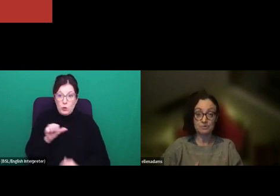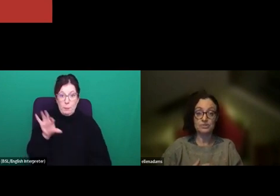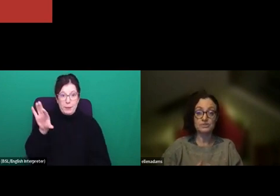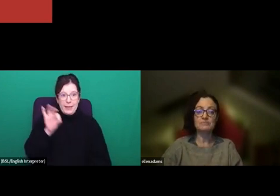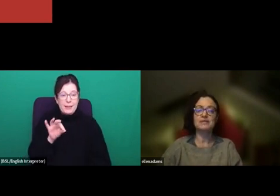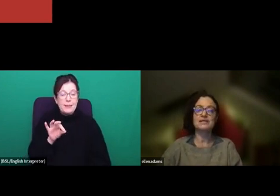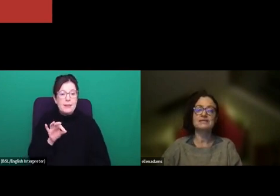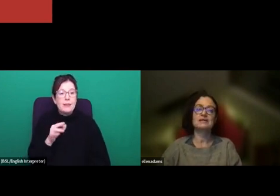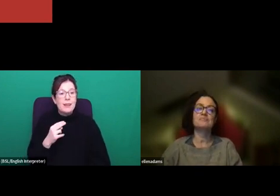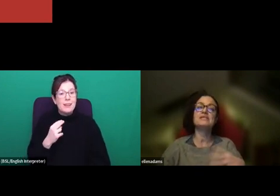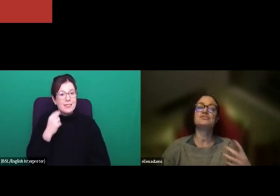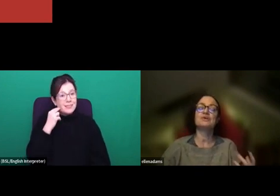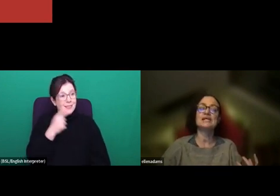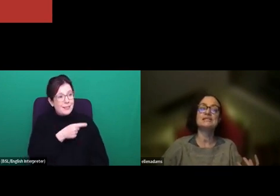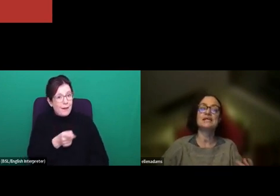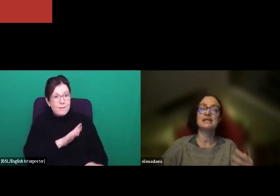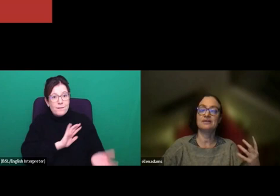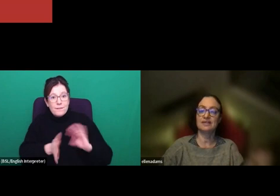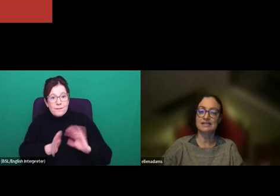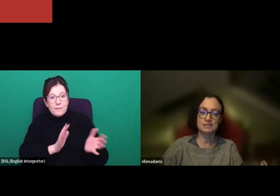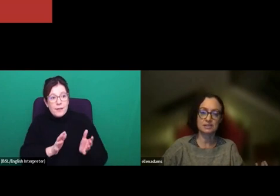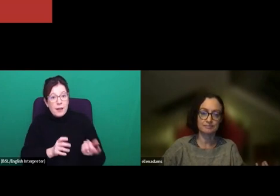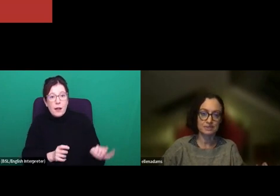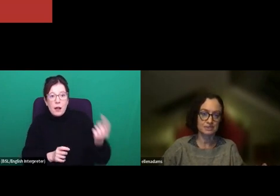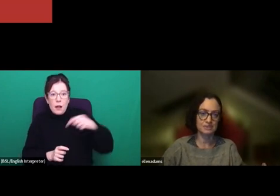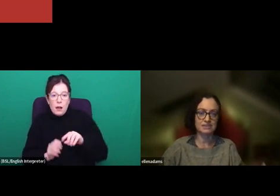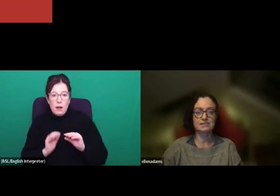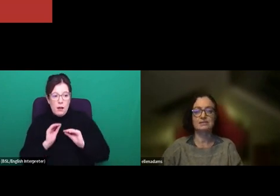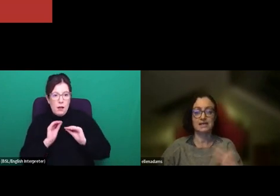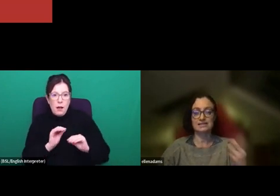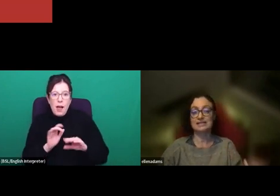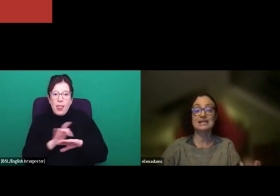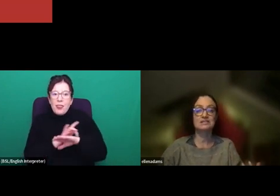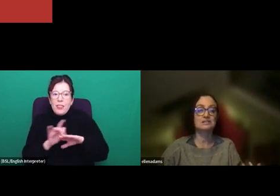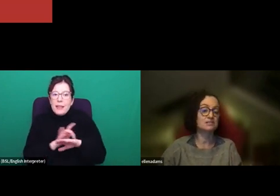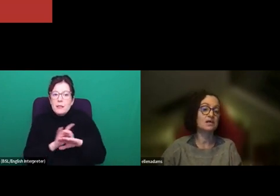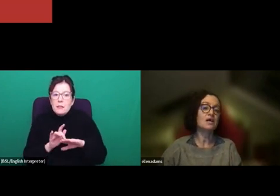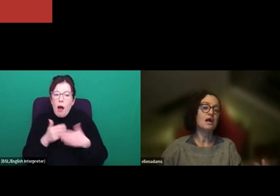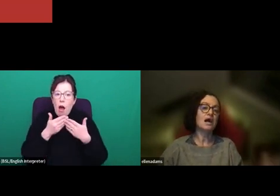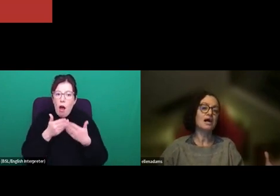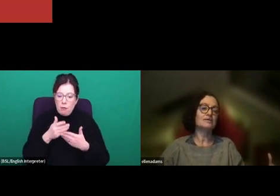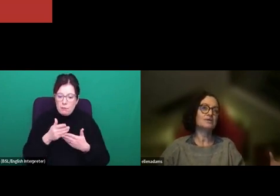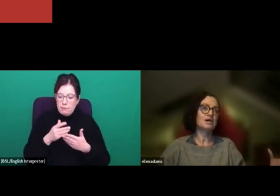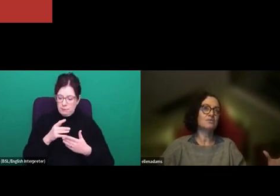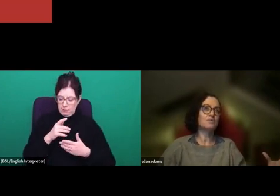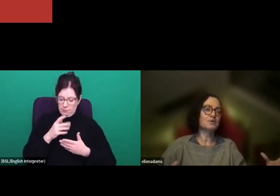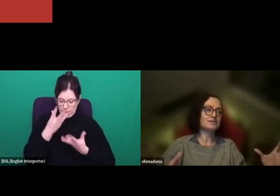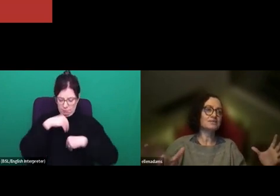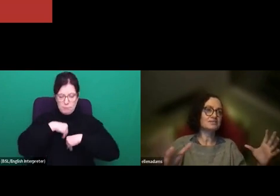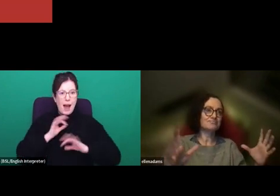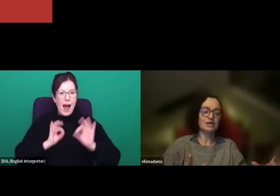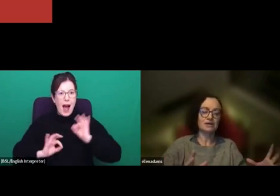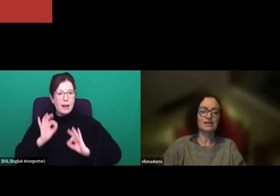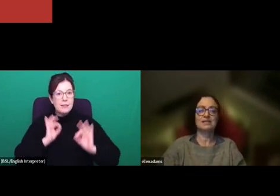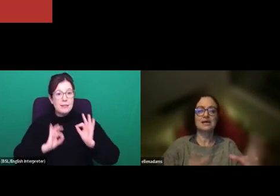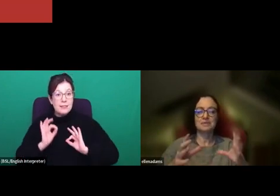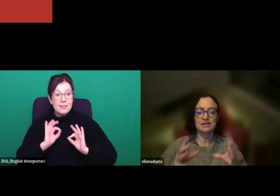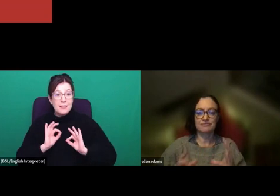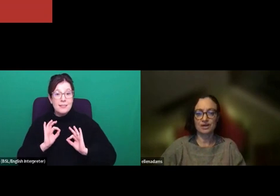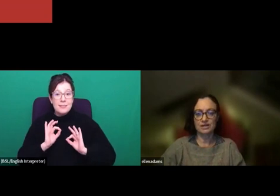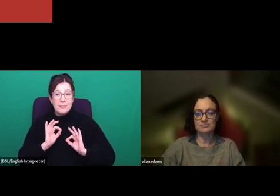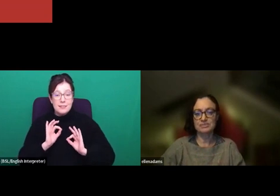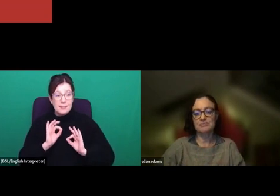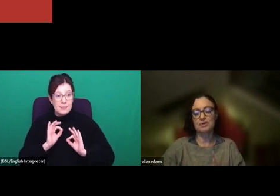deaf people using BSL being trained in theatre studies and as actors. And we were going to target